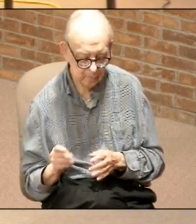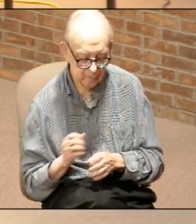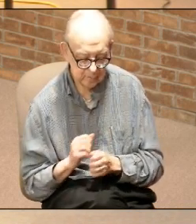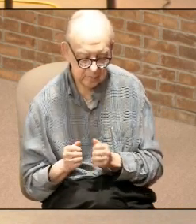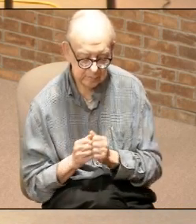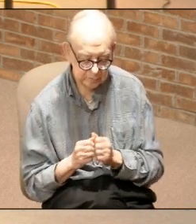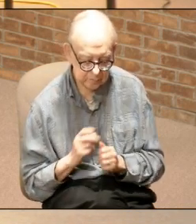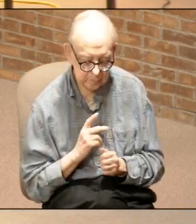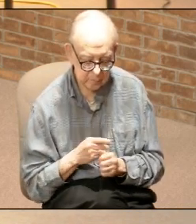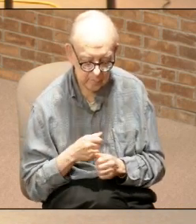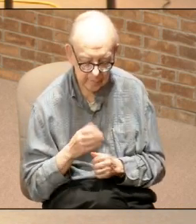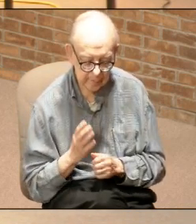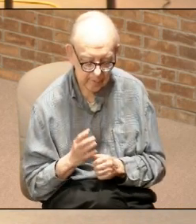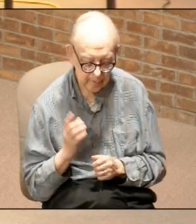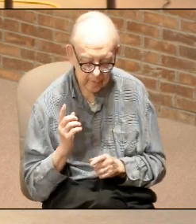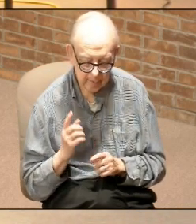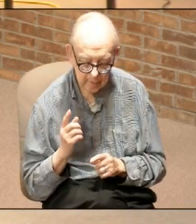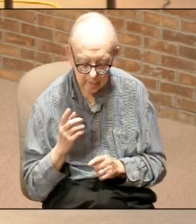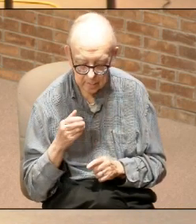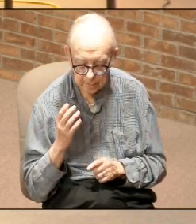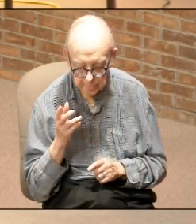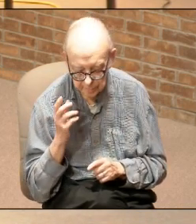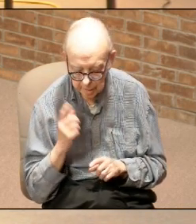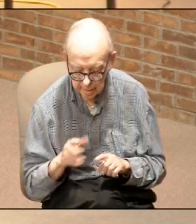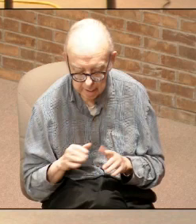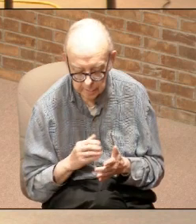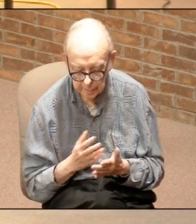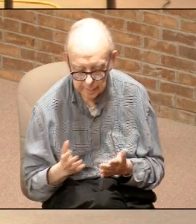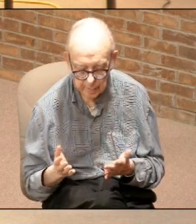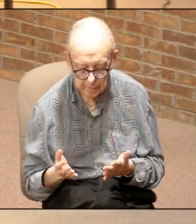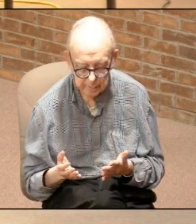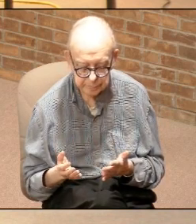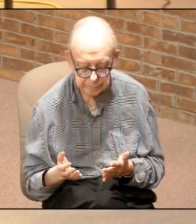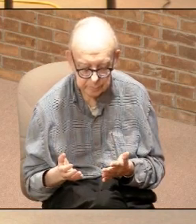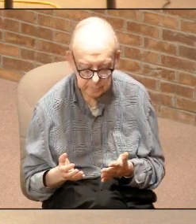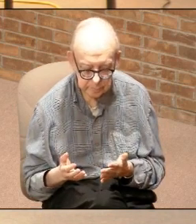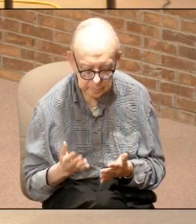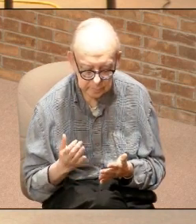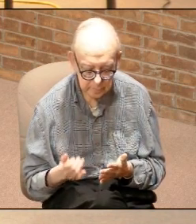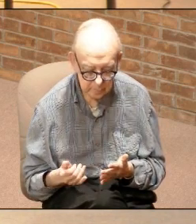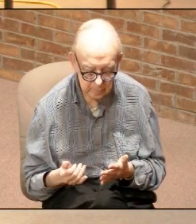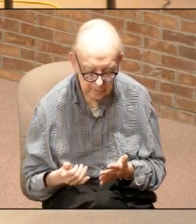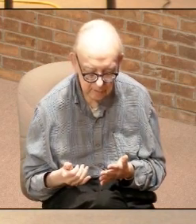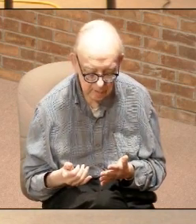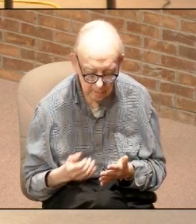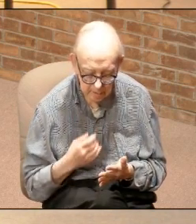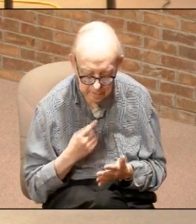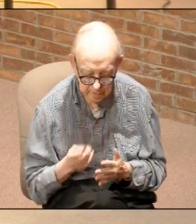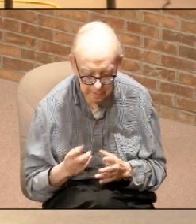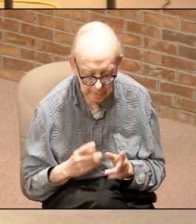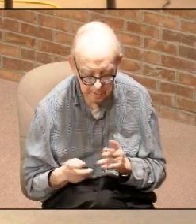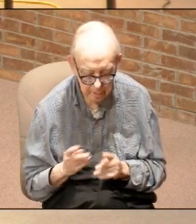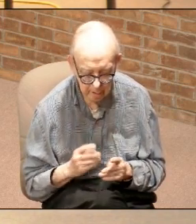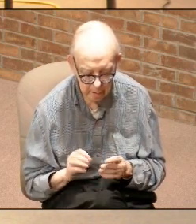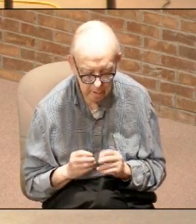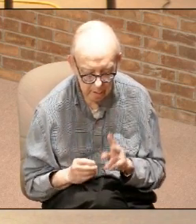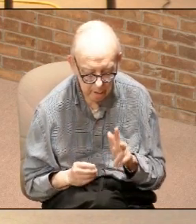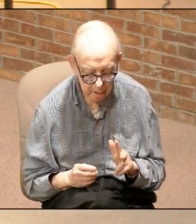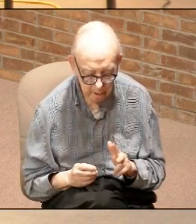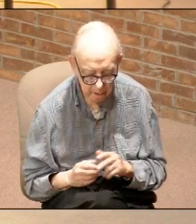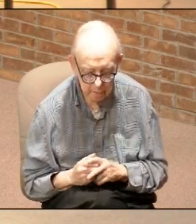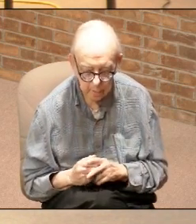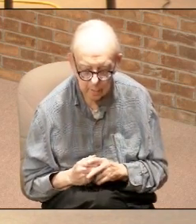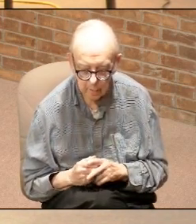by the power of god he can't do it and that's why i keep trying to tell people so number three